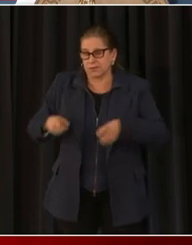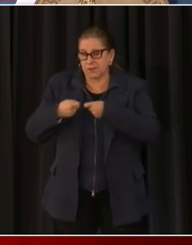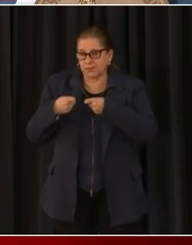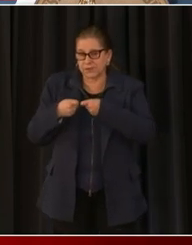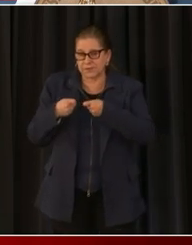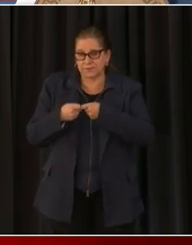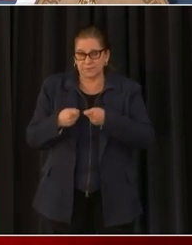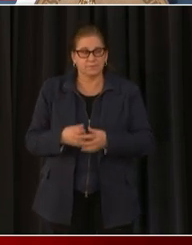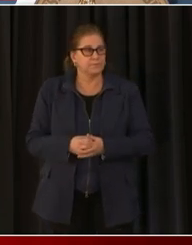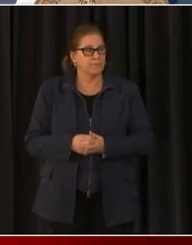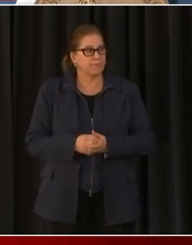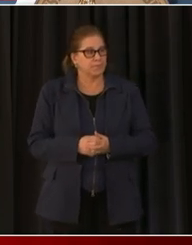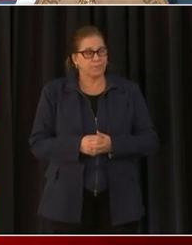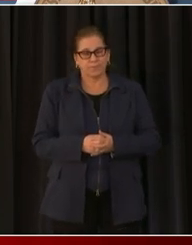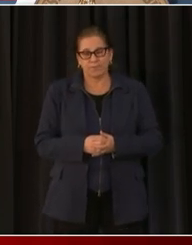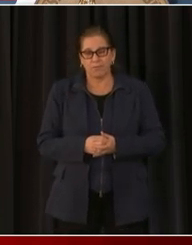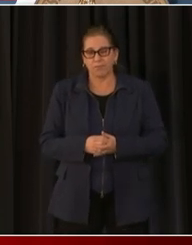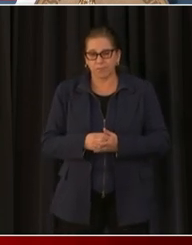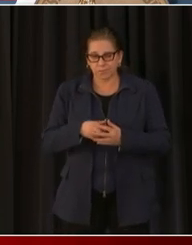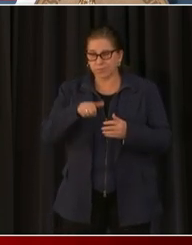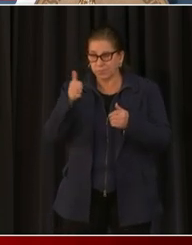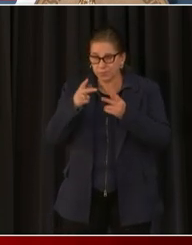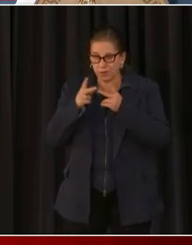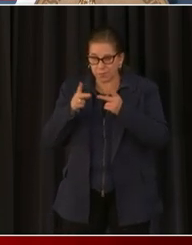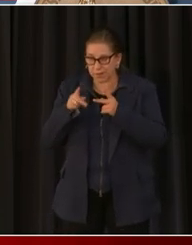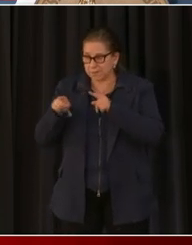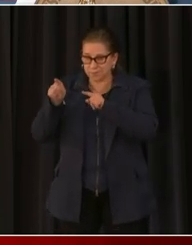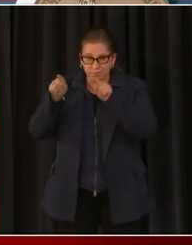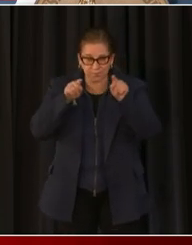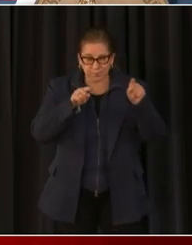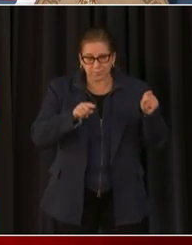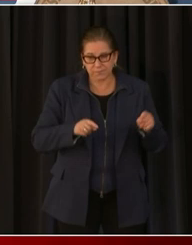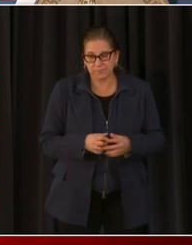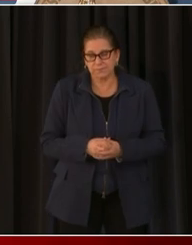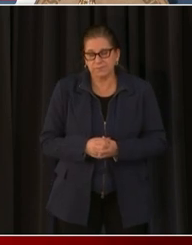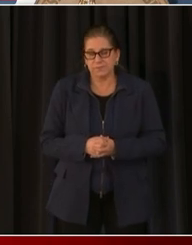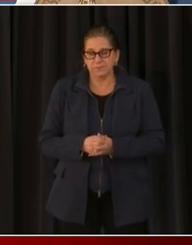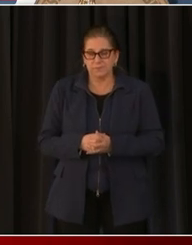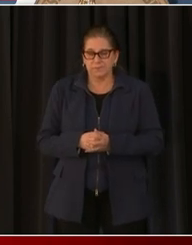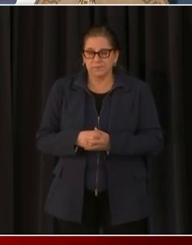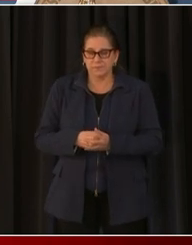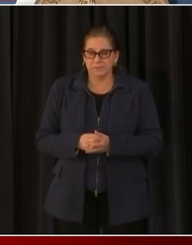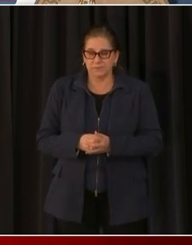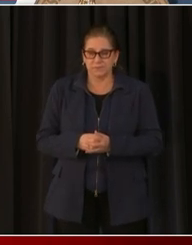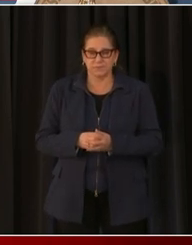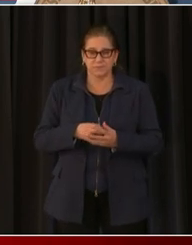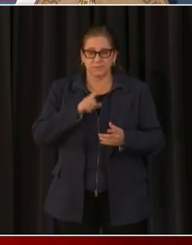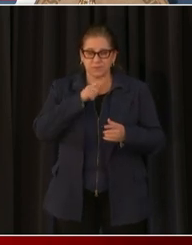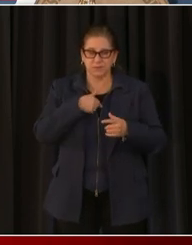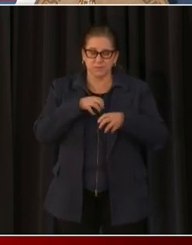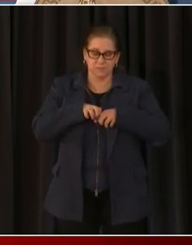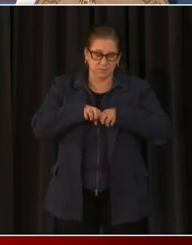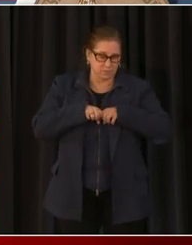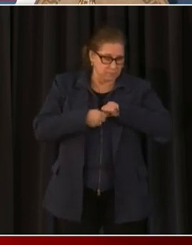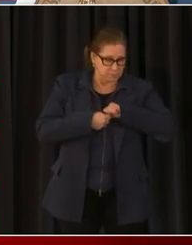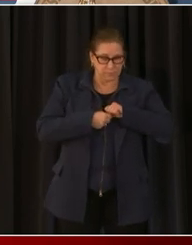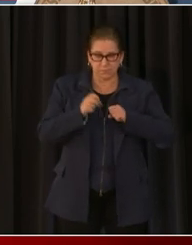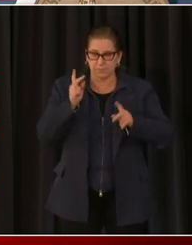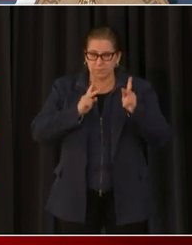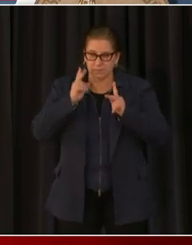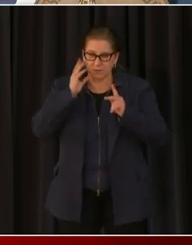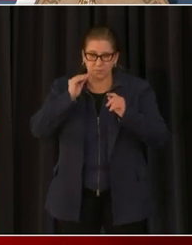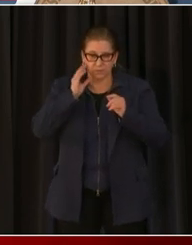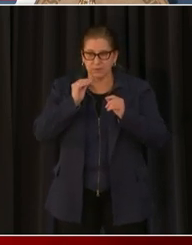our fellow Americans in Texas with great heartache, and we want you to have all of the